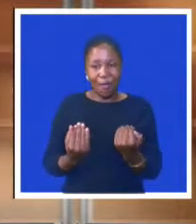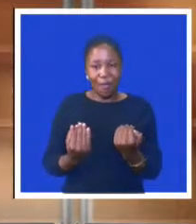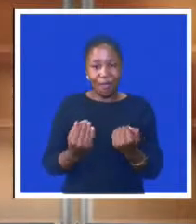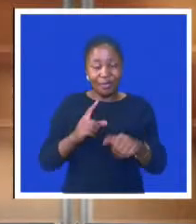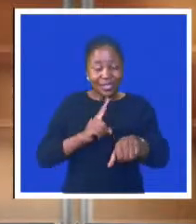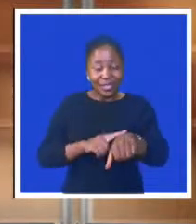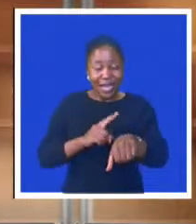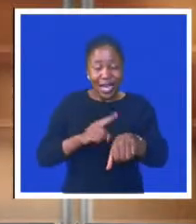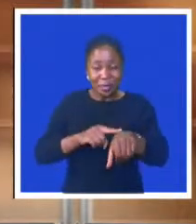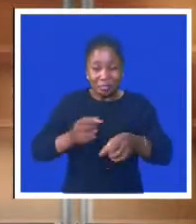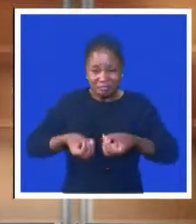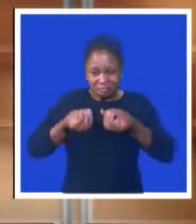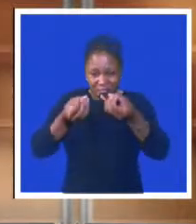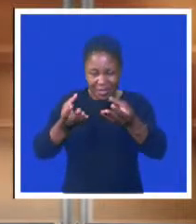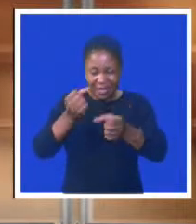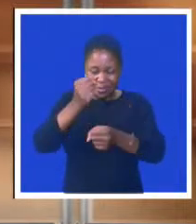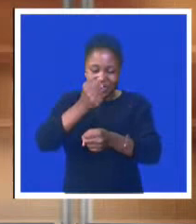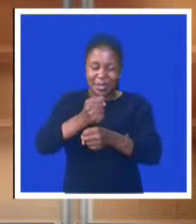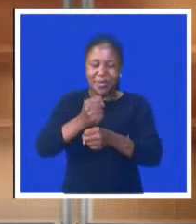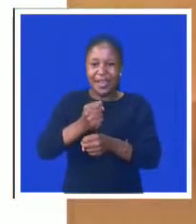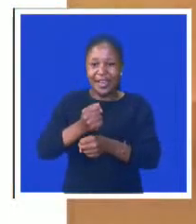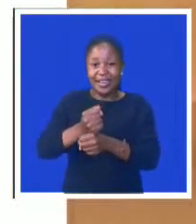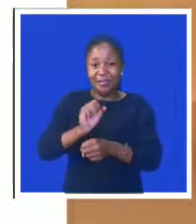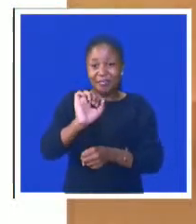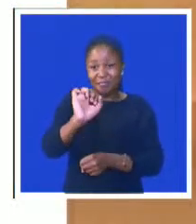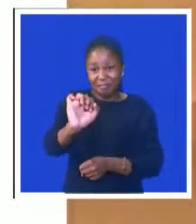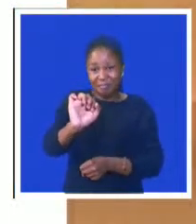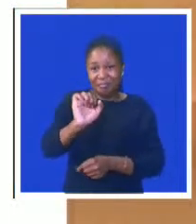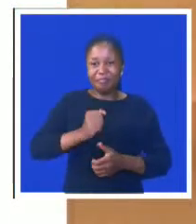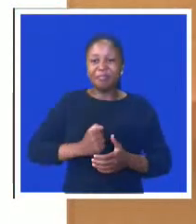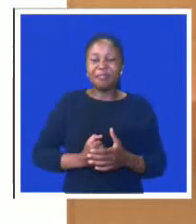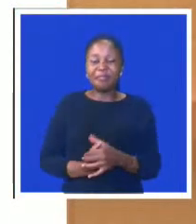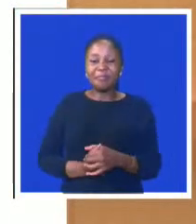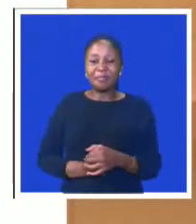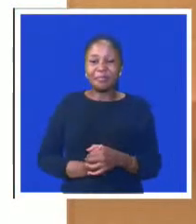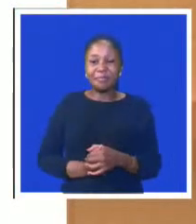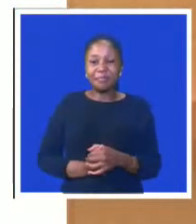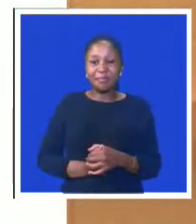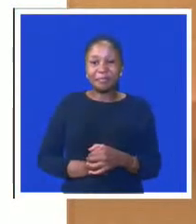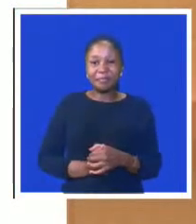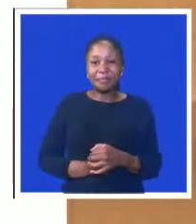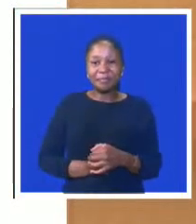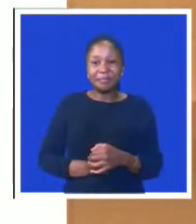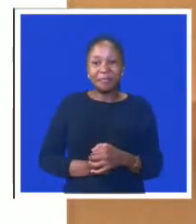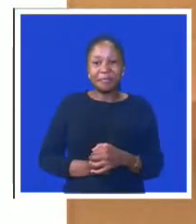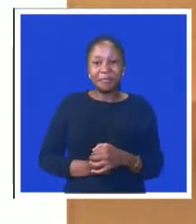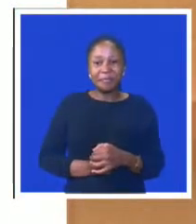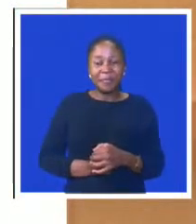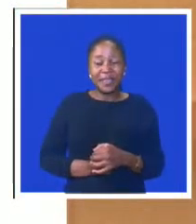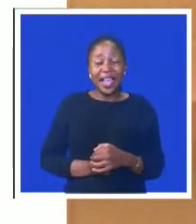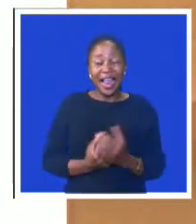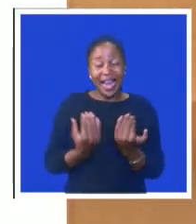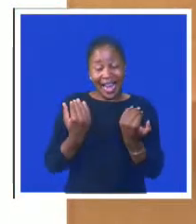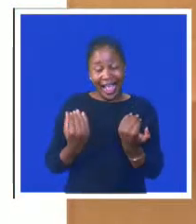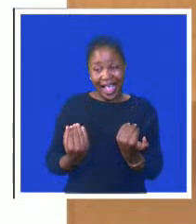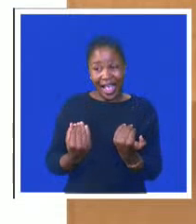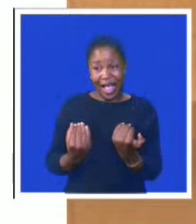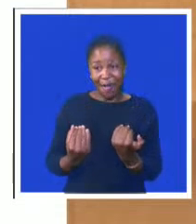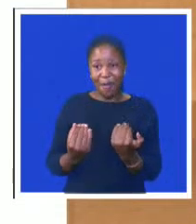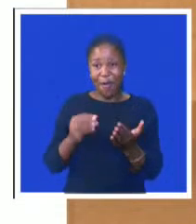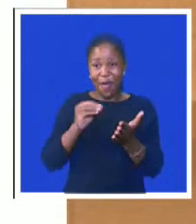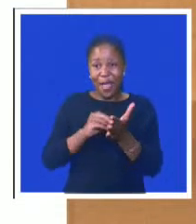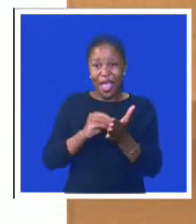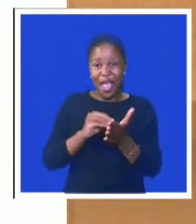me. Here is an exercise. Here is an exercise, which is exercise 1.